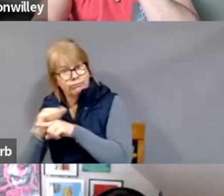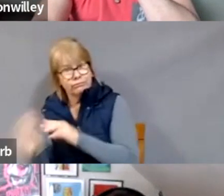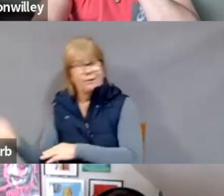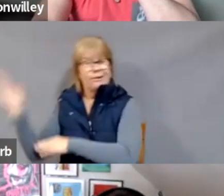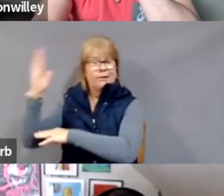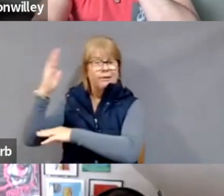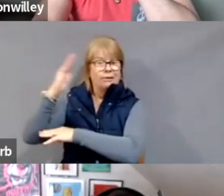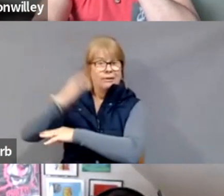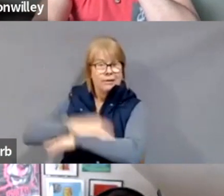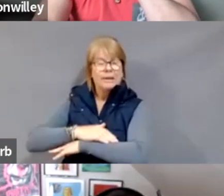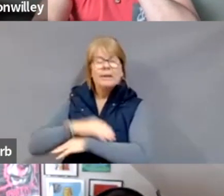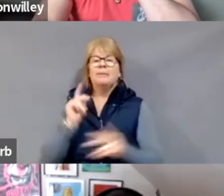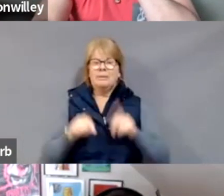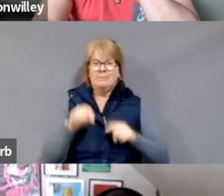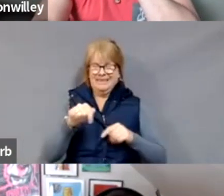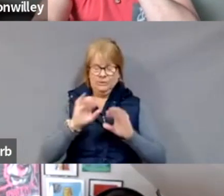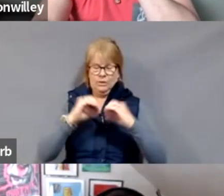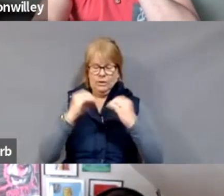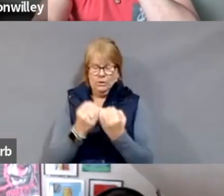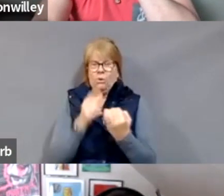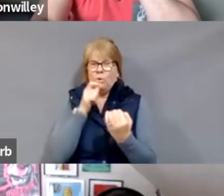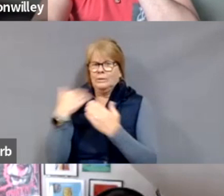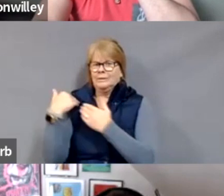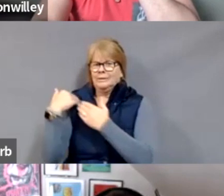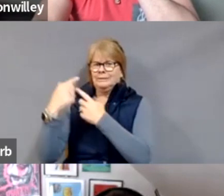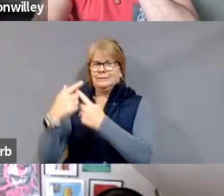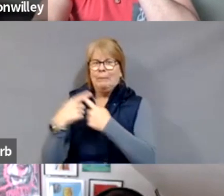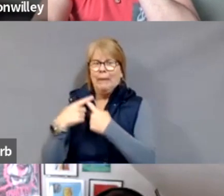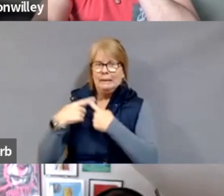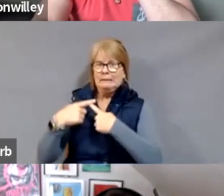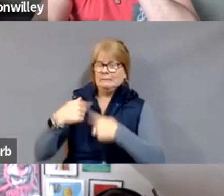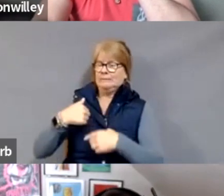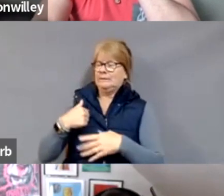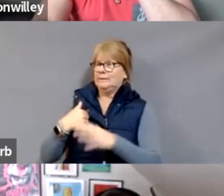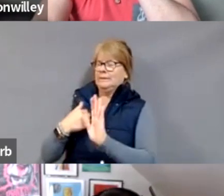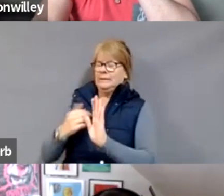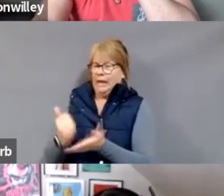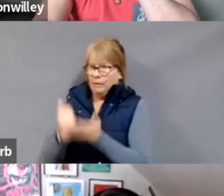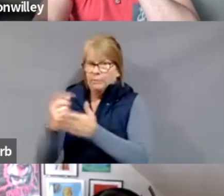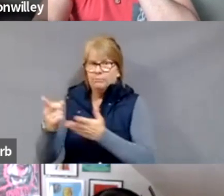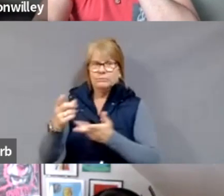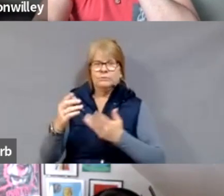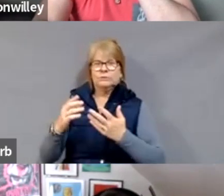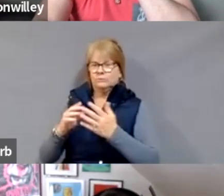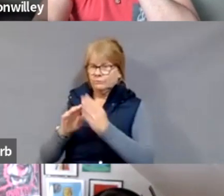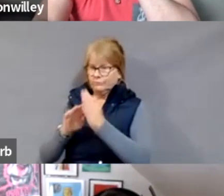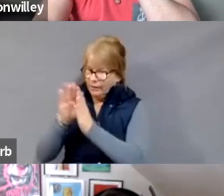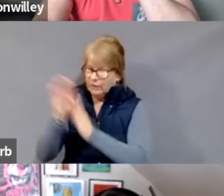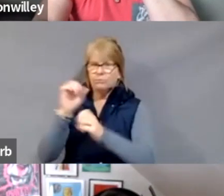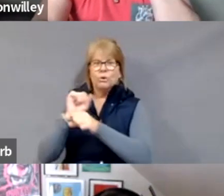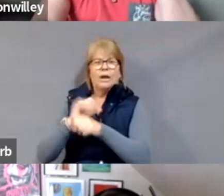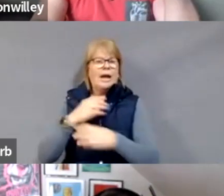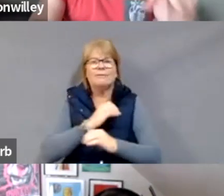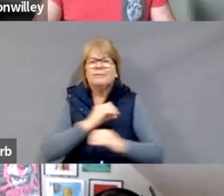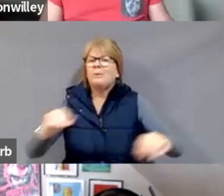the people in this organization who rely on me in order to do their work. I just didn't have space in the